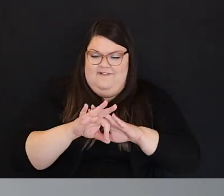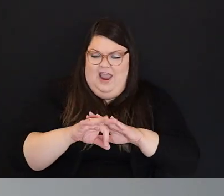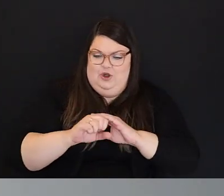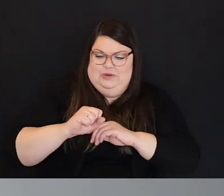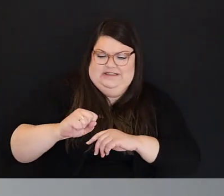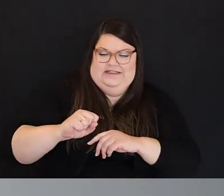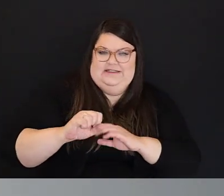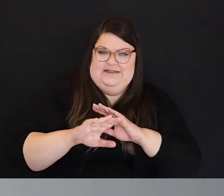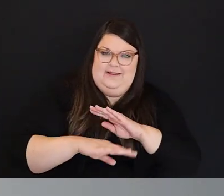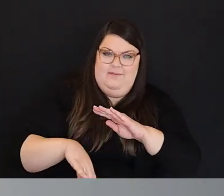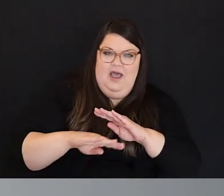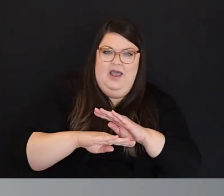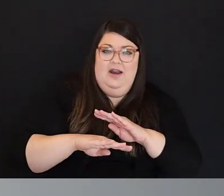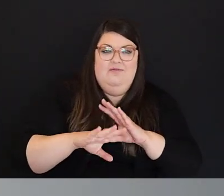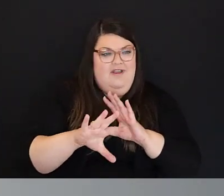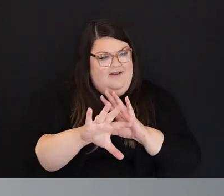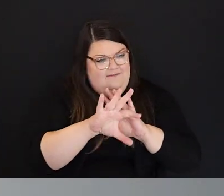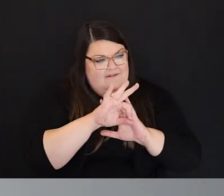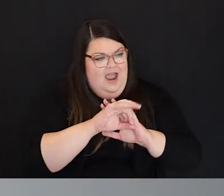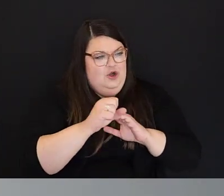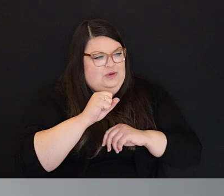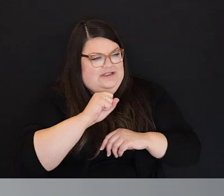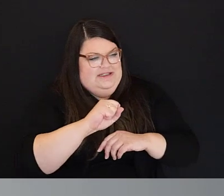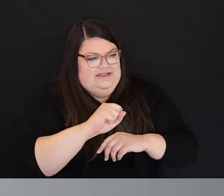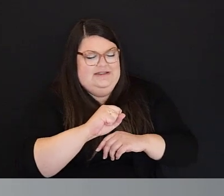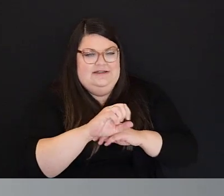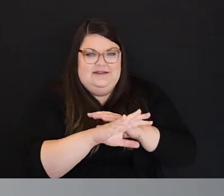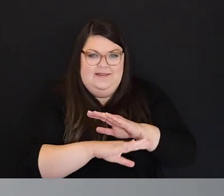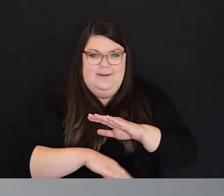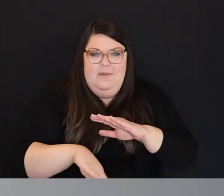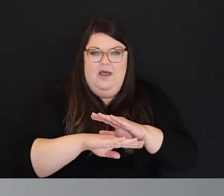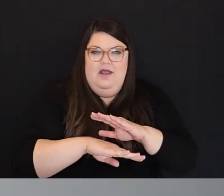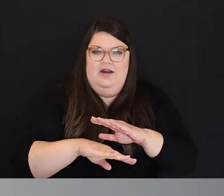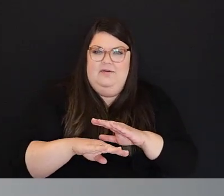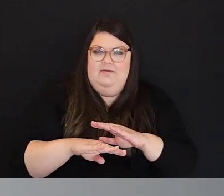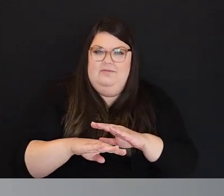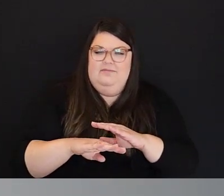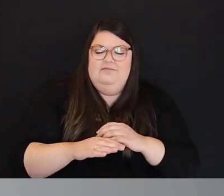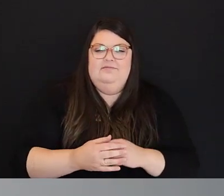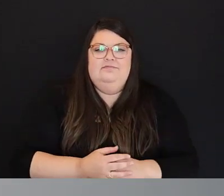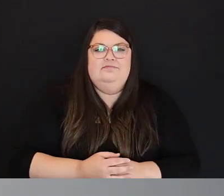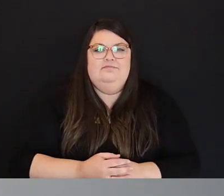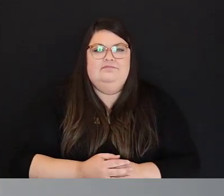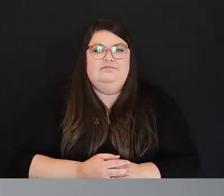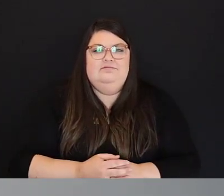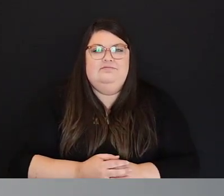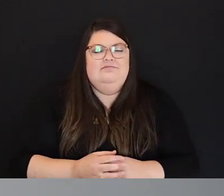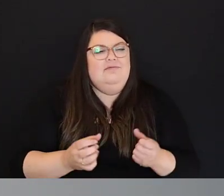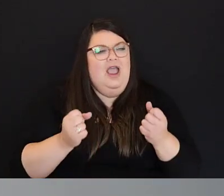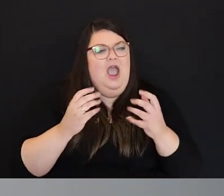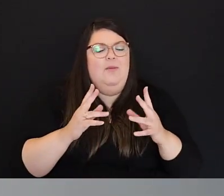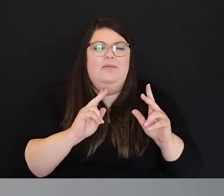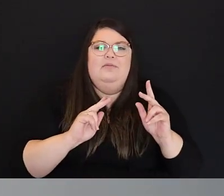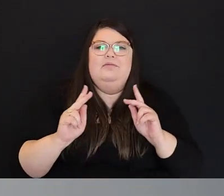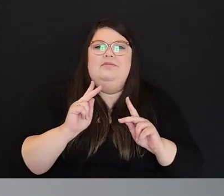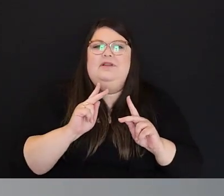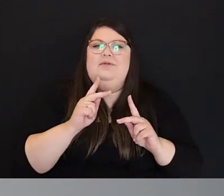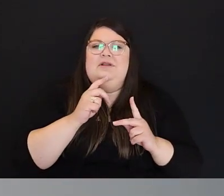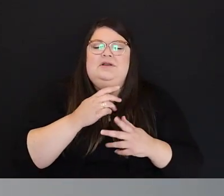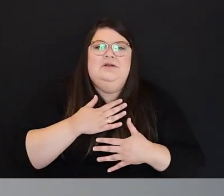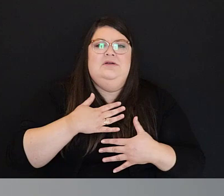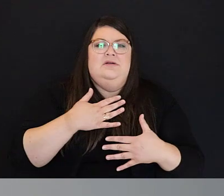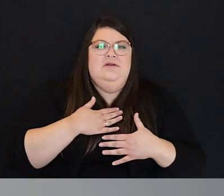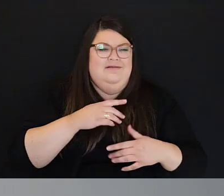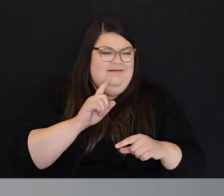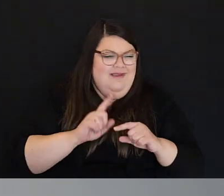Find resistance at the bottom. Find resistance at the bottom. How many are suffocating under